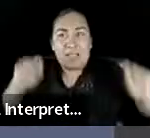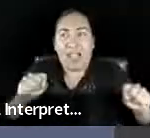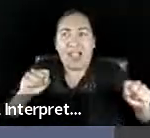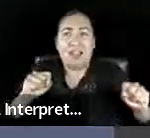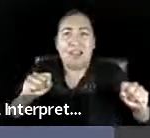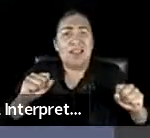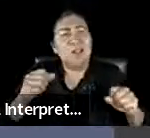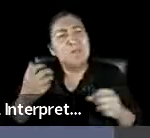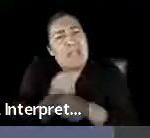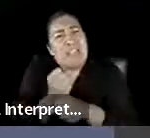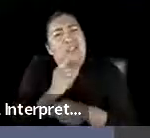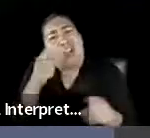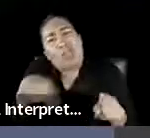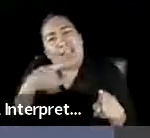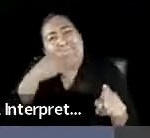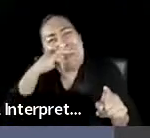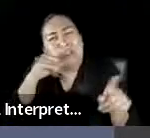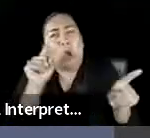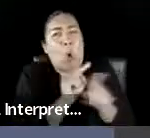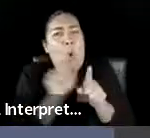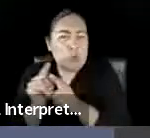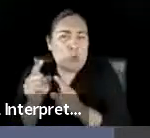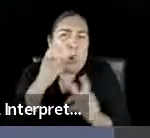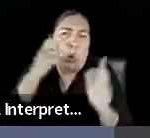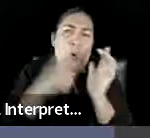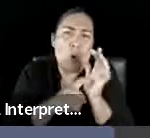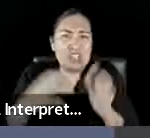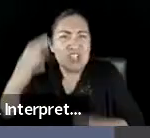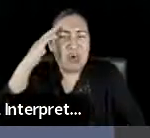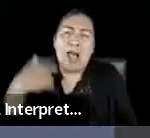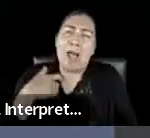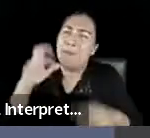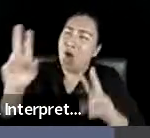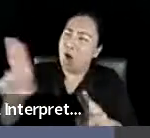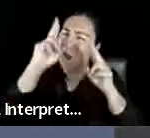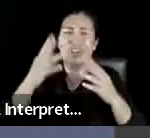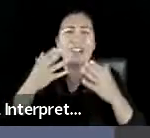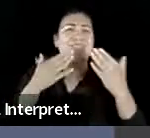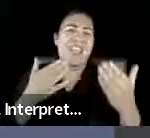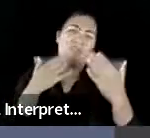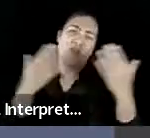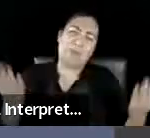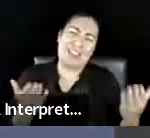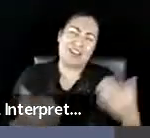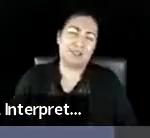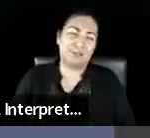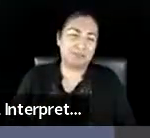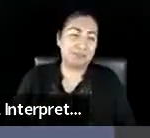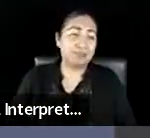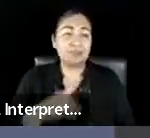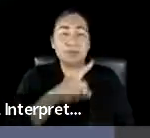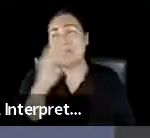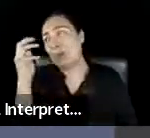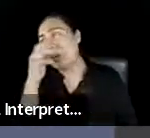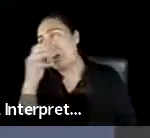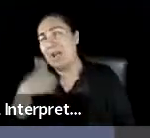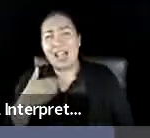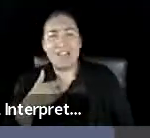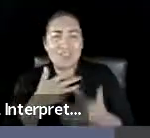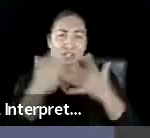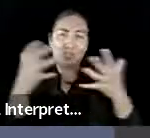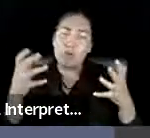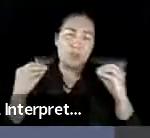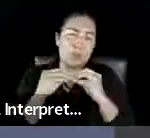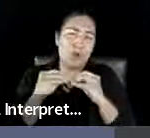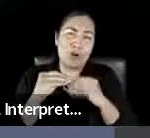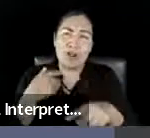day, and that I'm just honored and thankful to be here. Well, I have so much more I want to talk to you about, but I'm